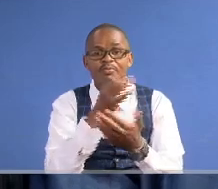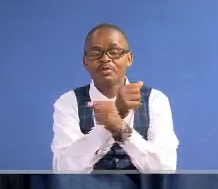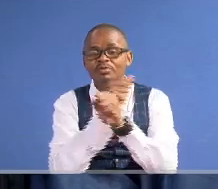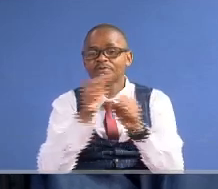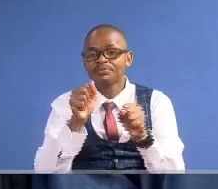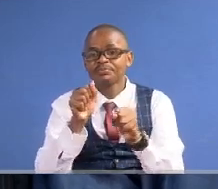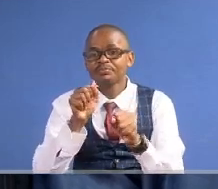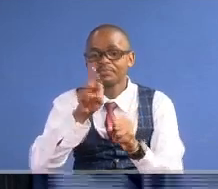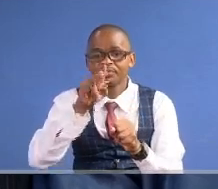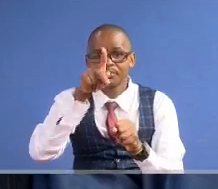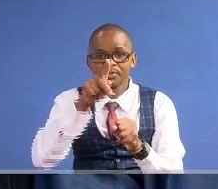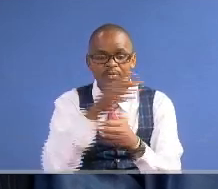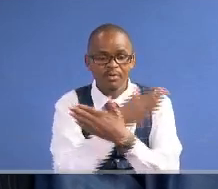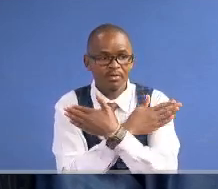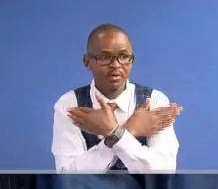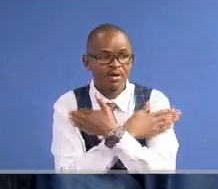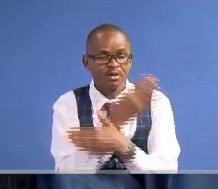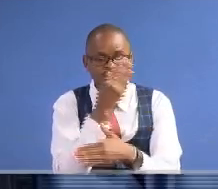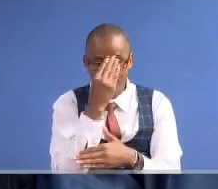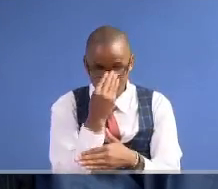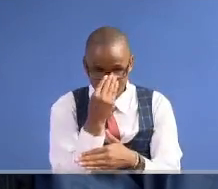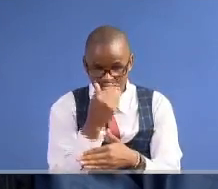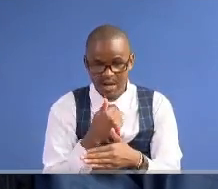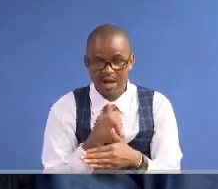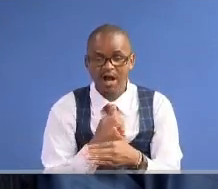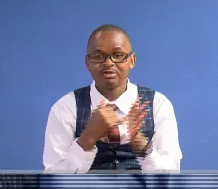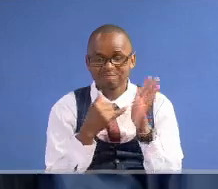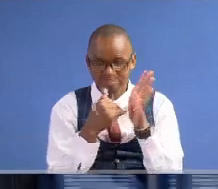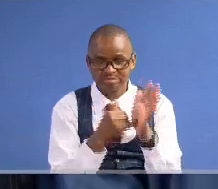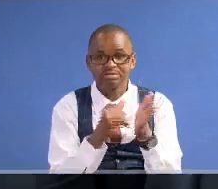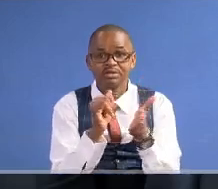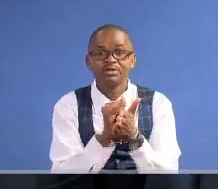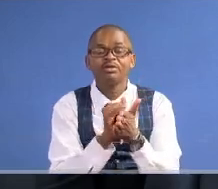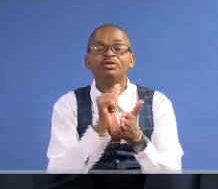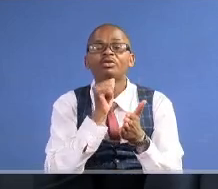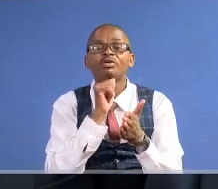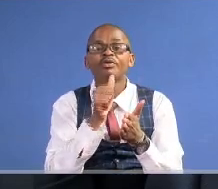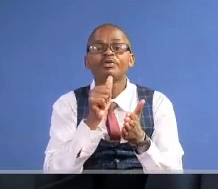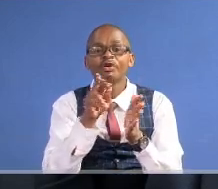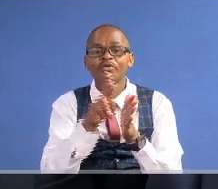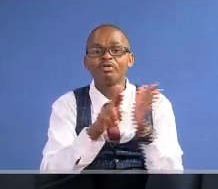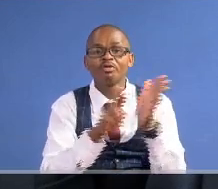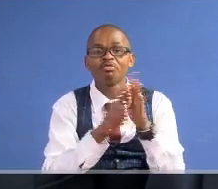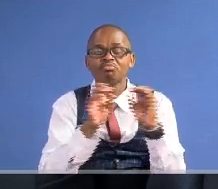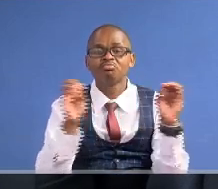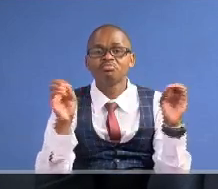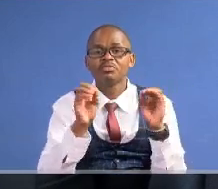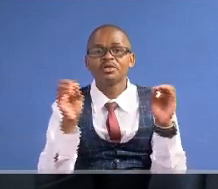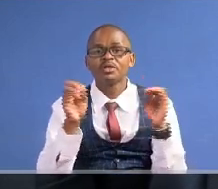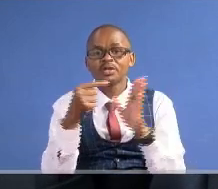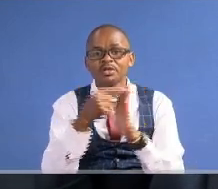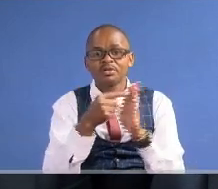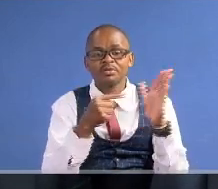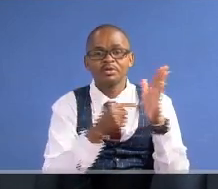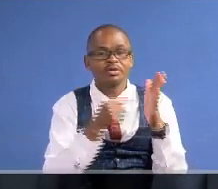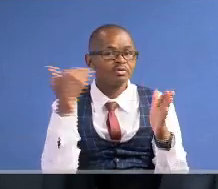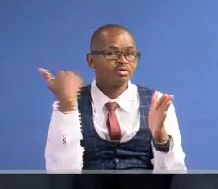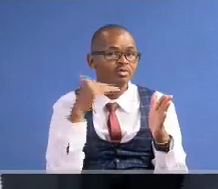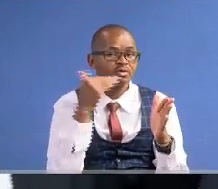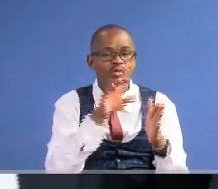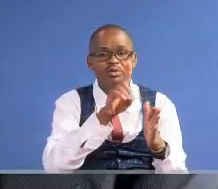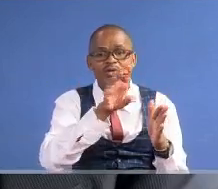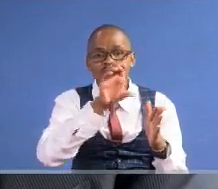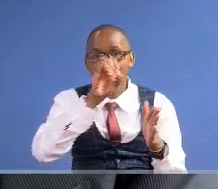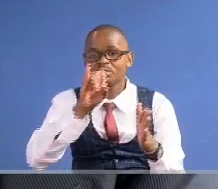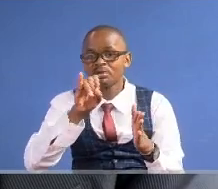The legislators allied to Deputy President William Ruto have insisted that they will not record any statement to the Director of Criminal Investigation